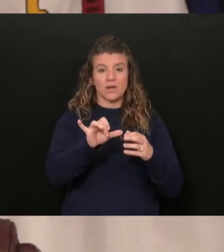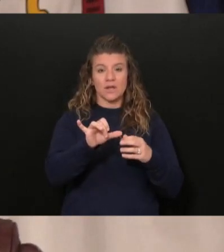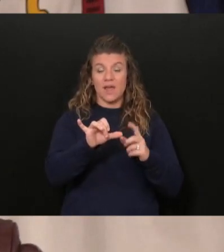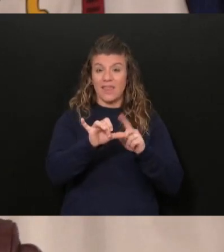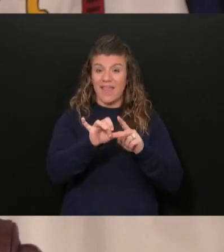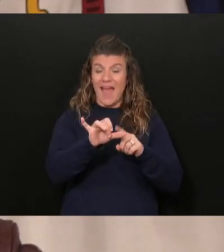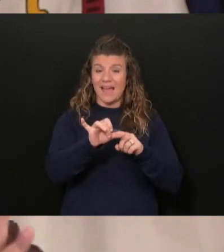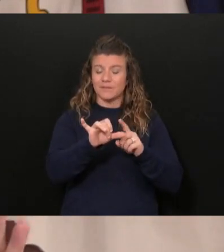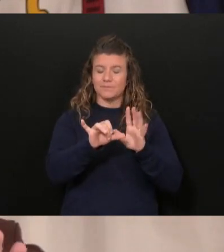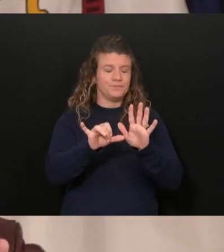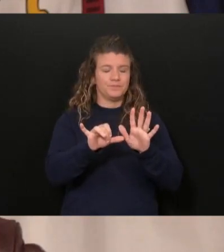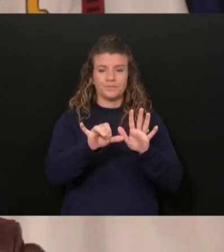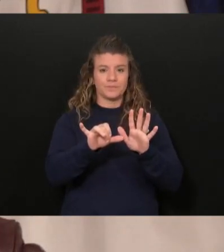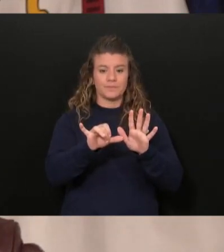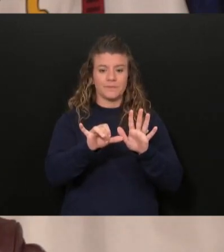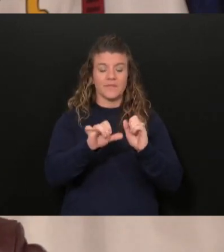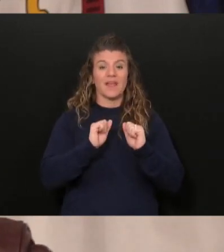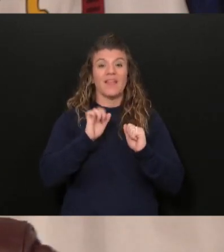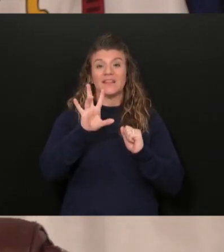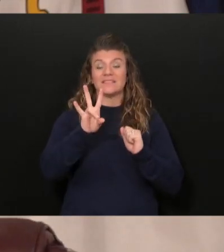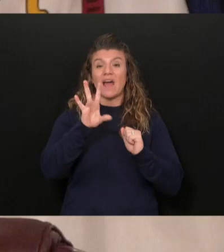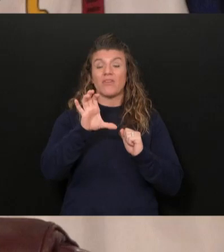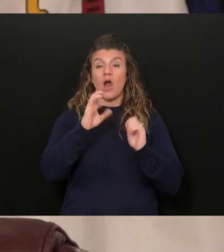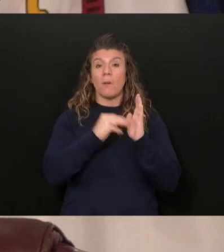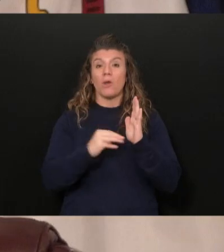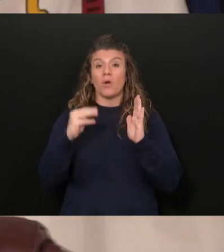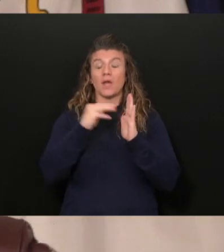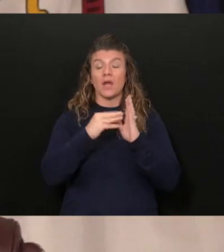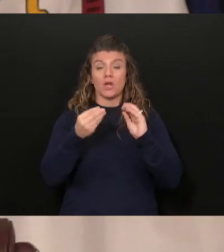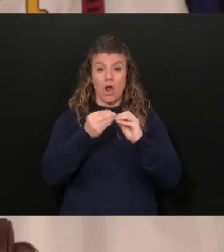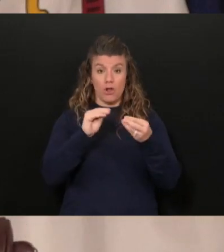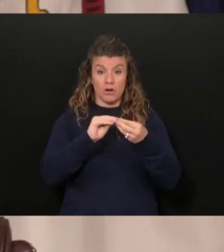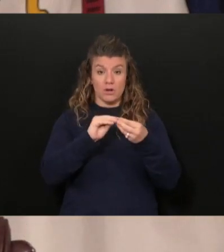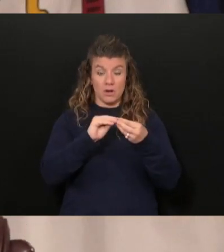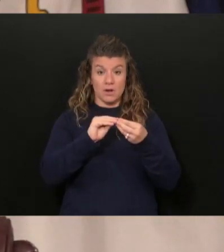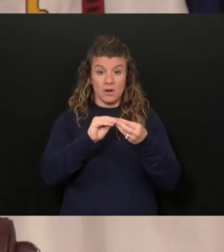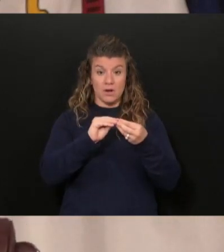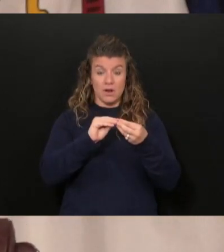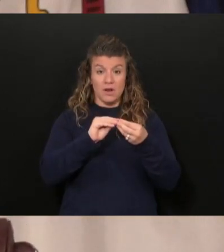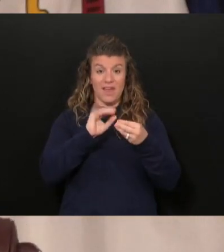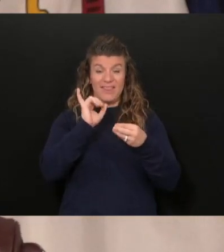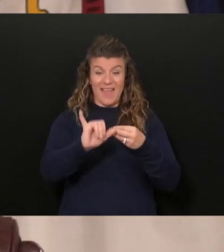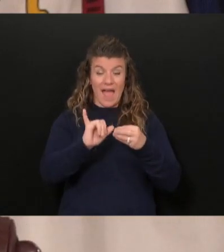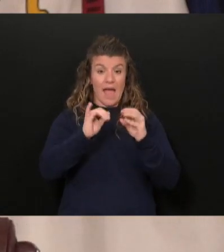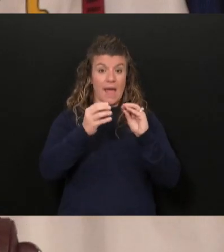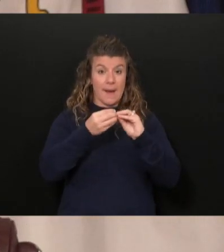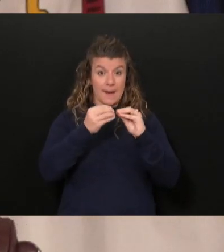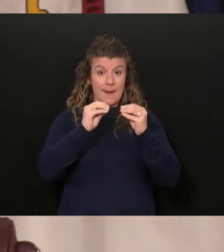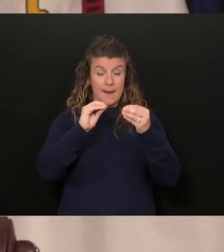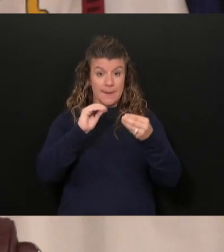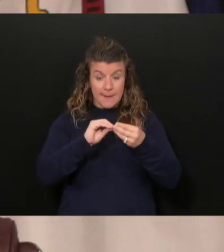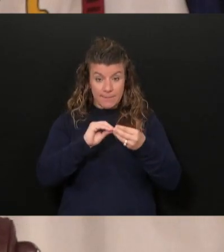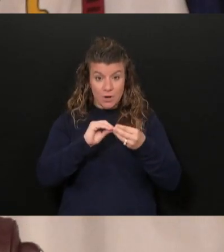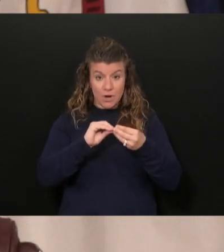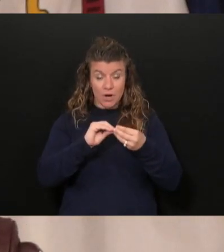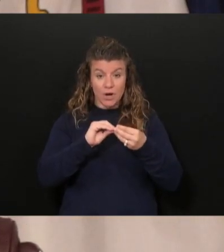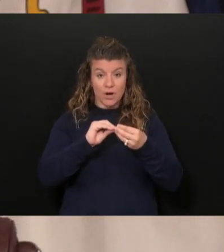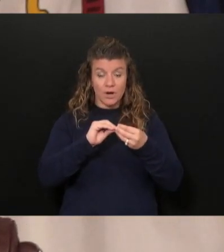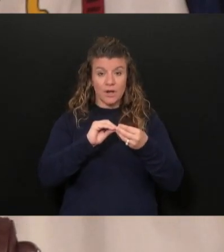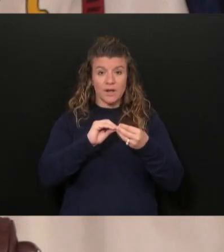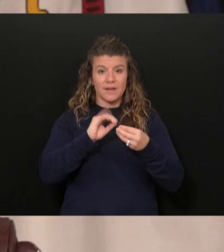without, I'm sorry. The $700 million number is a number that would basically